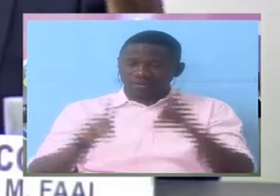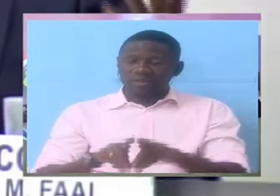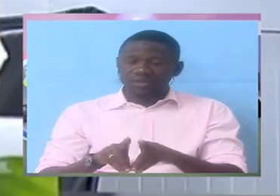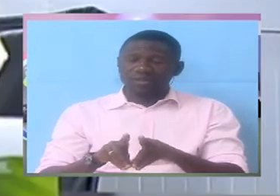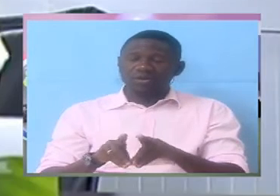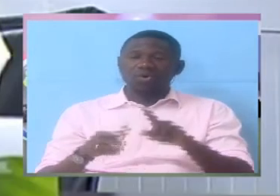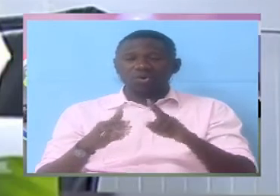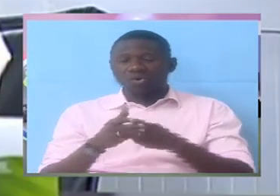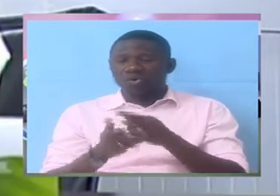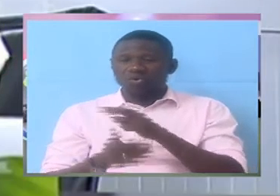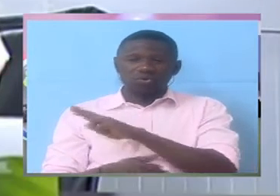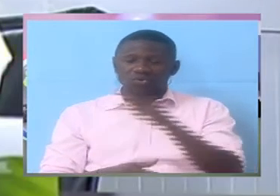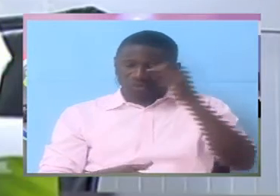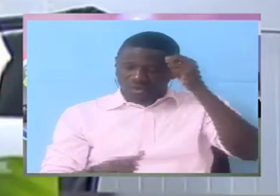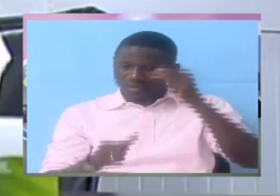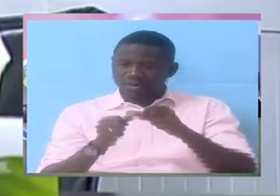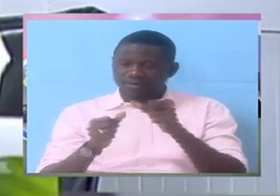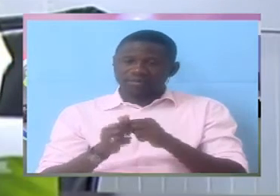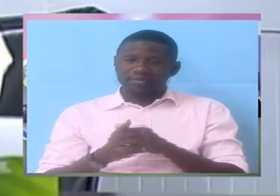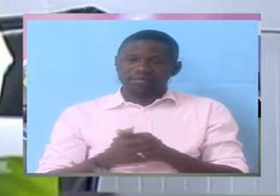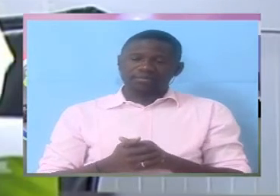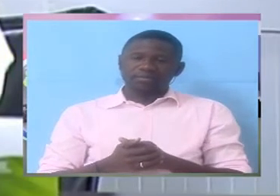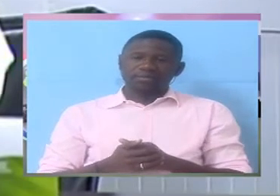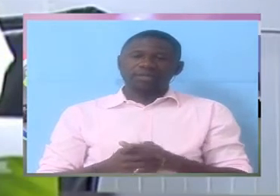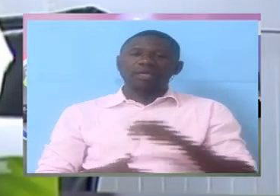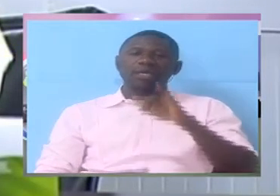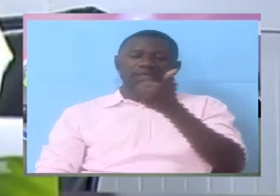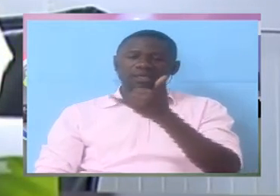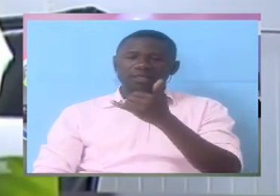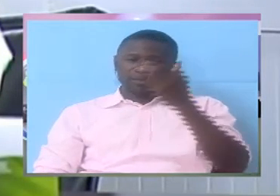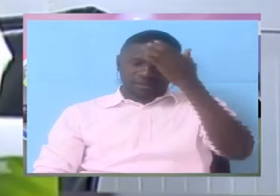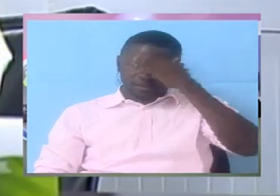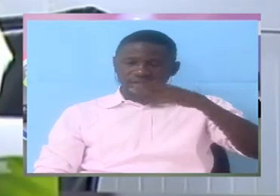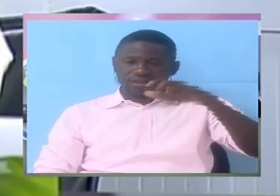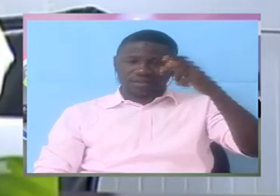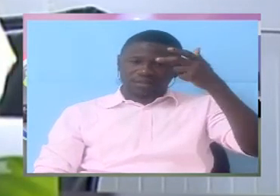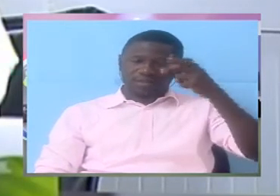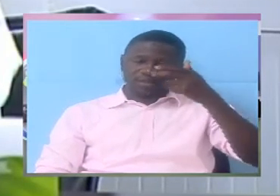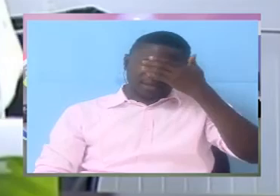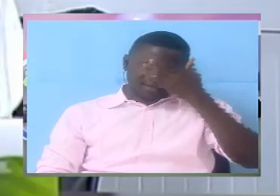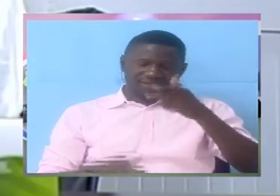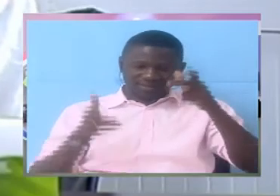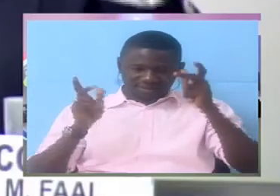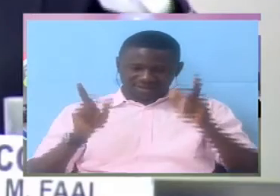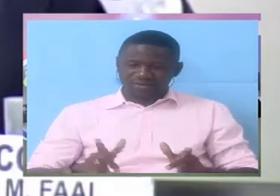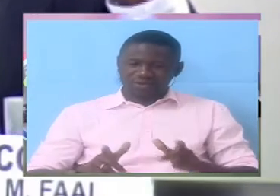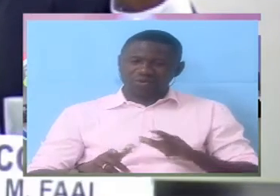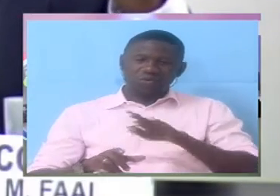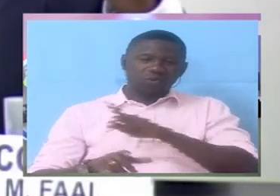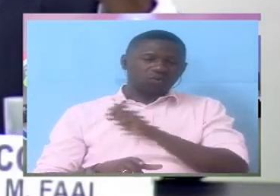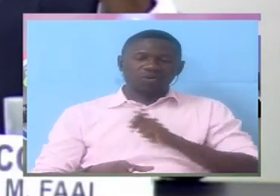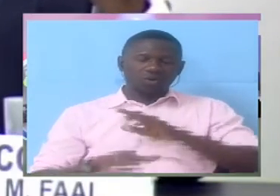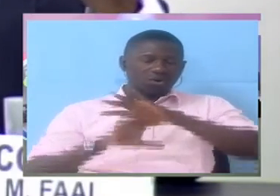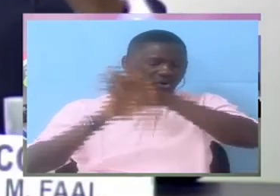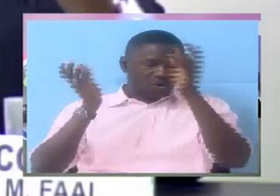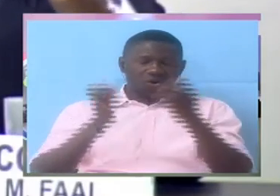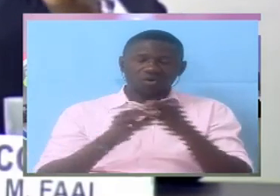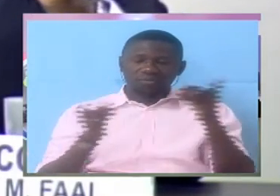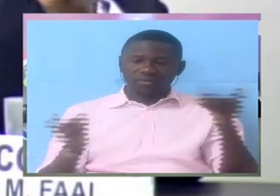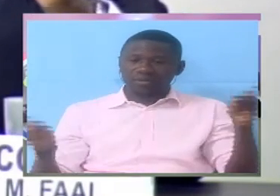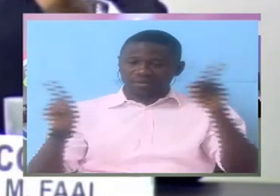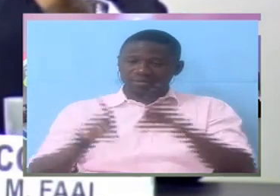Yes, Council. What is the truth? Yes, Council, we all participated. Okay, let me Council, ask you. Baba Saho, did